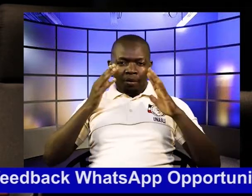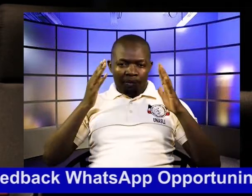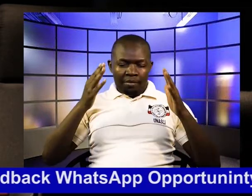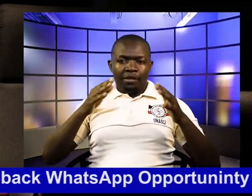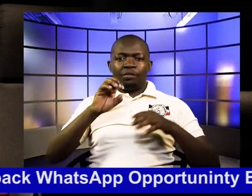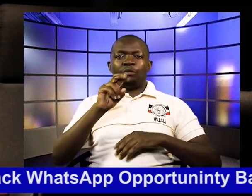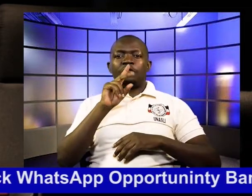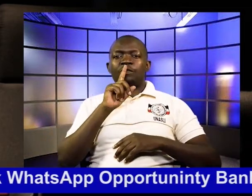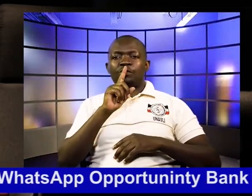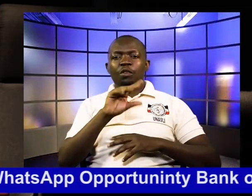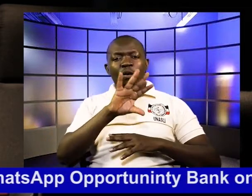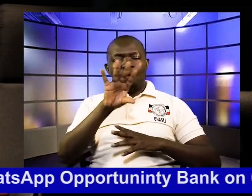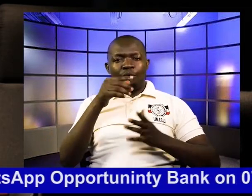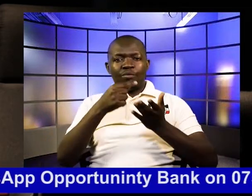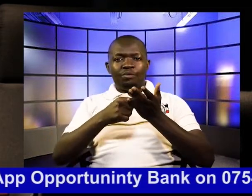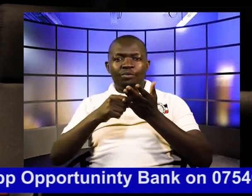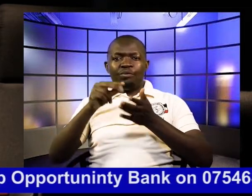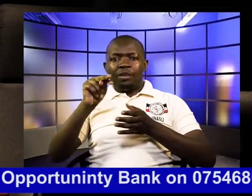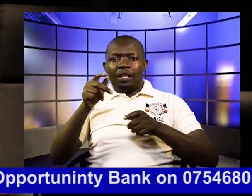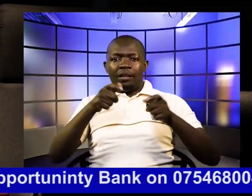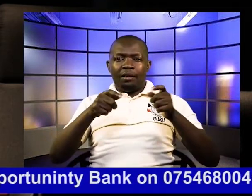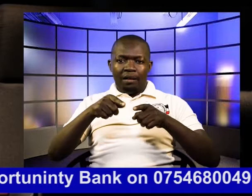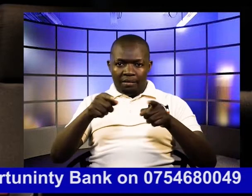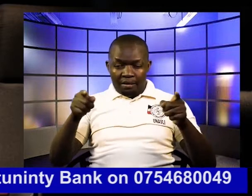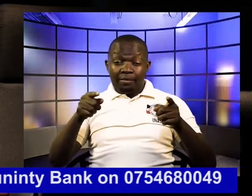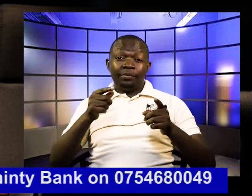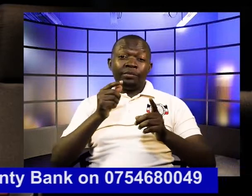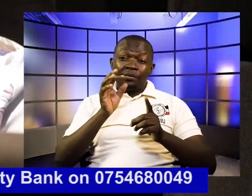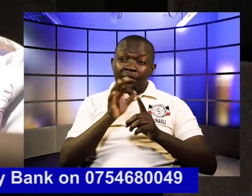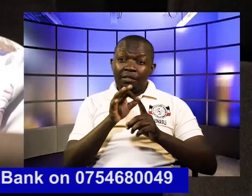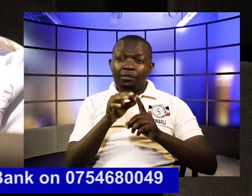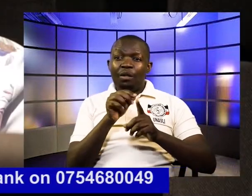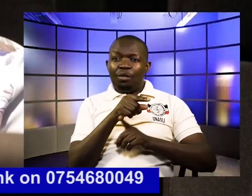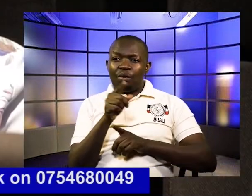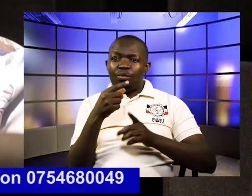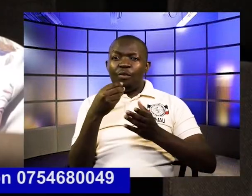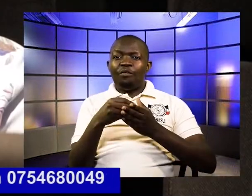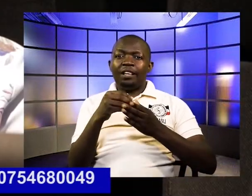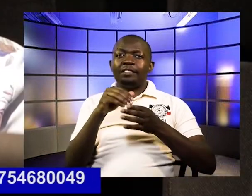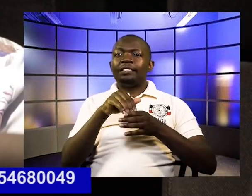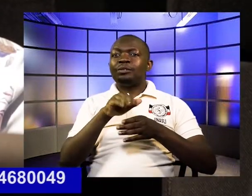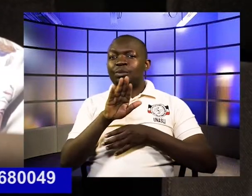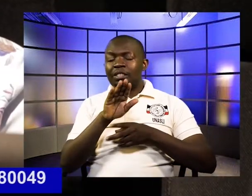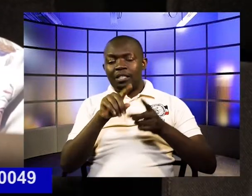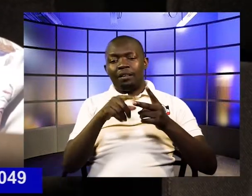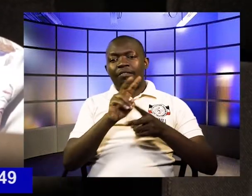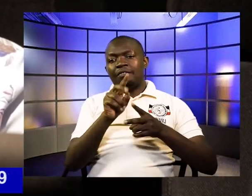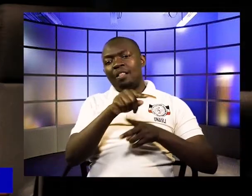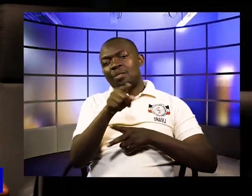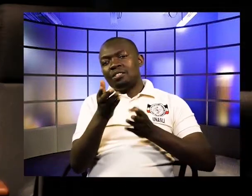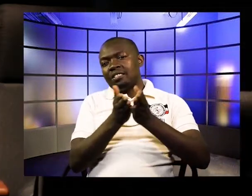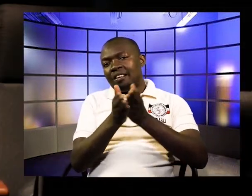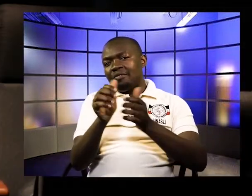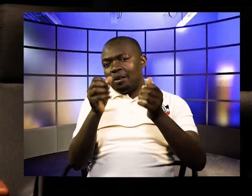that every Ugandan, especially the financially excluded and underserved Ugandans,